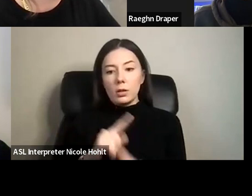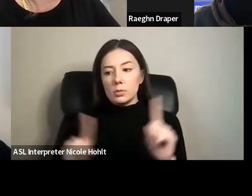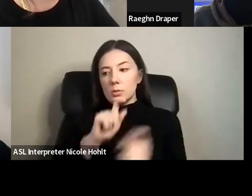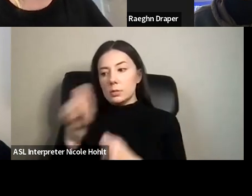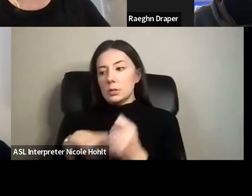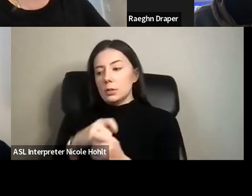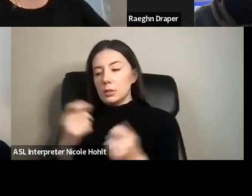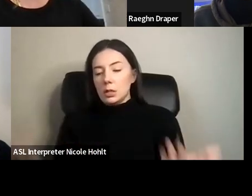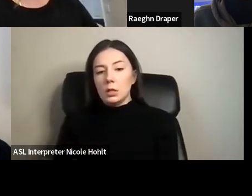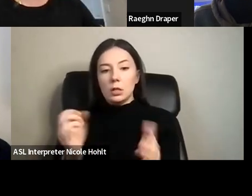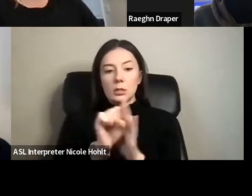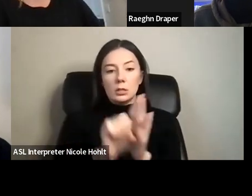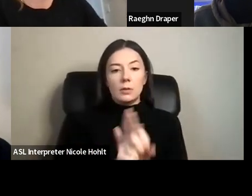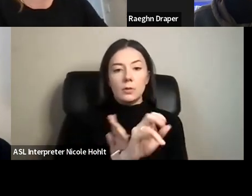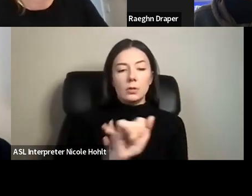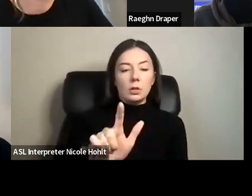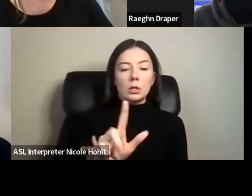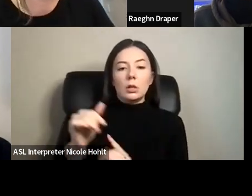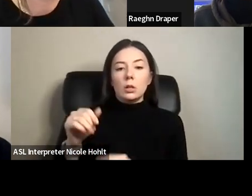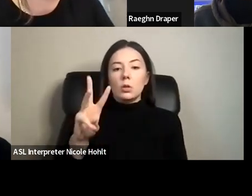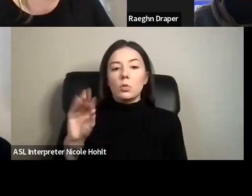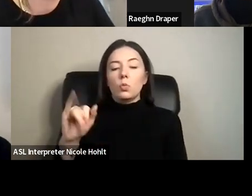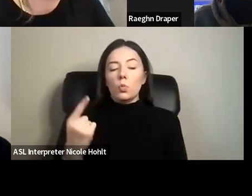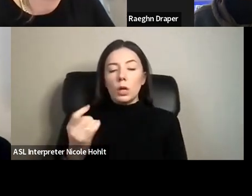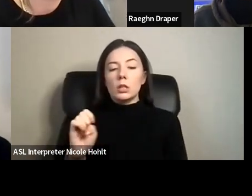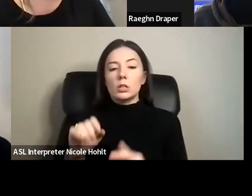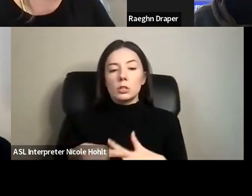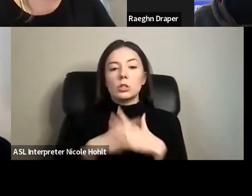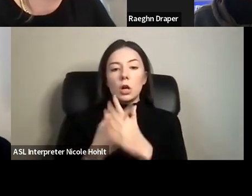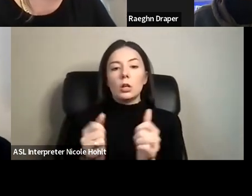Illinois, the wages started with